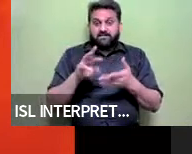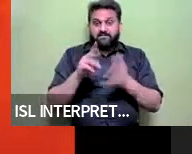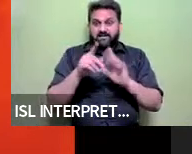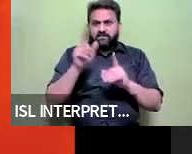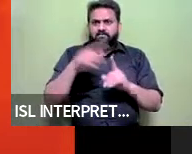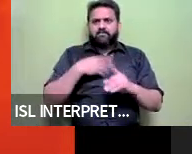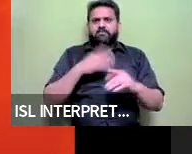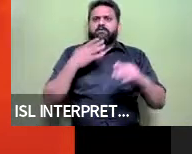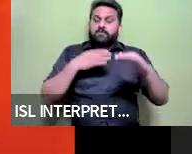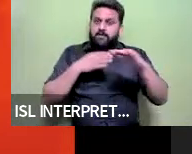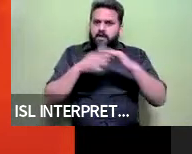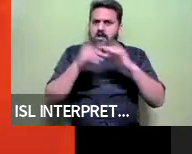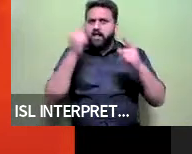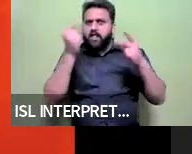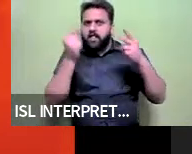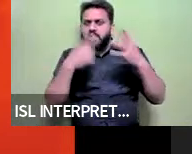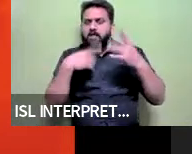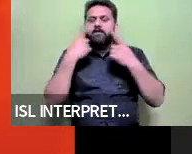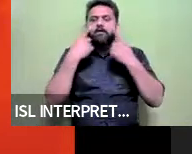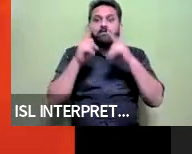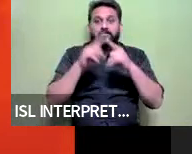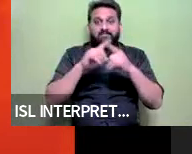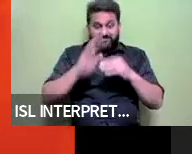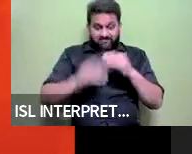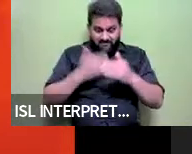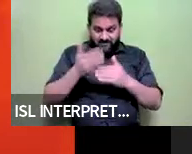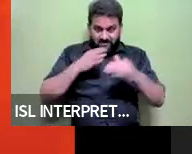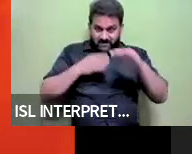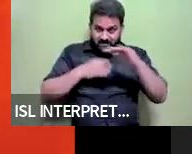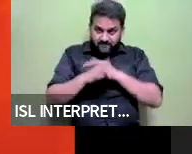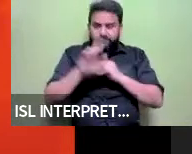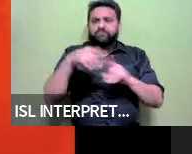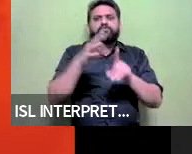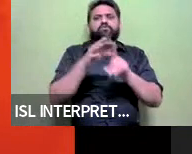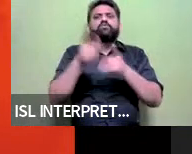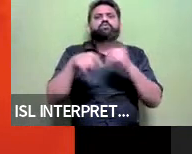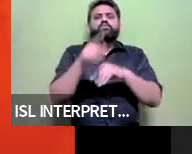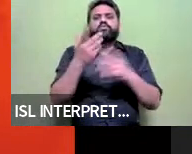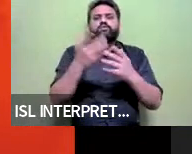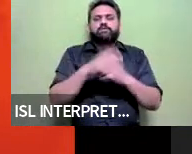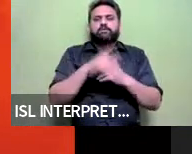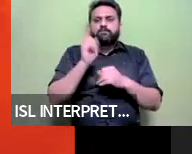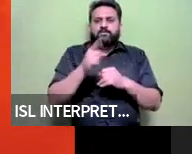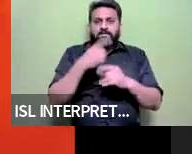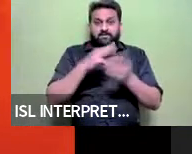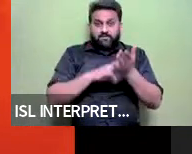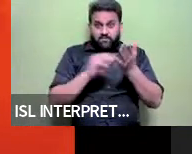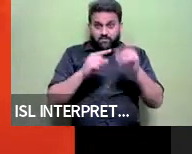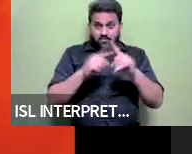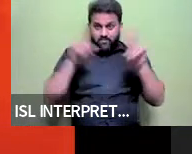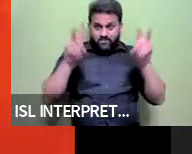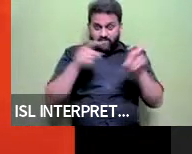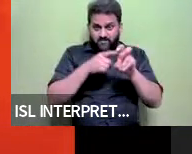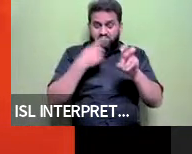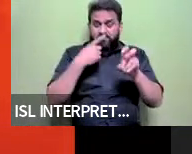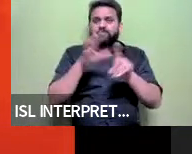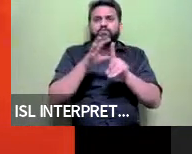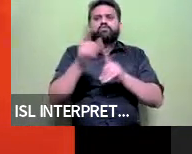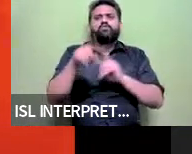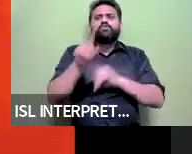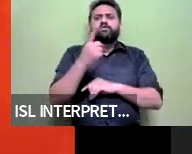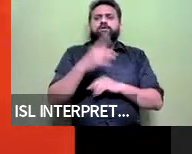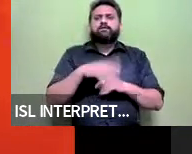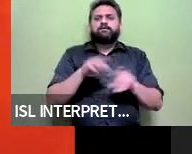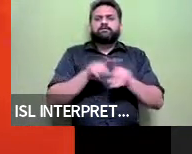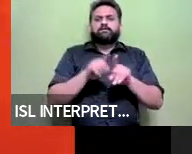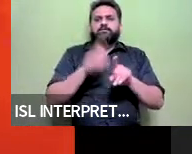that. And after that, what you need to do in a mooting context, the first thing you need to do is to give a